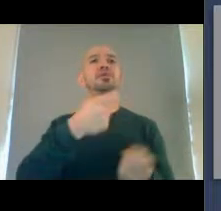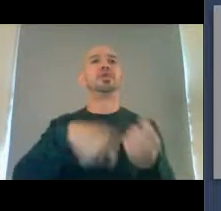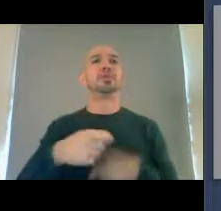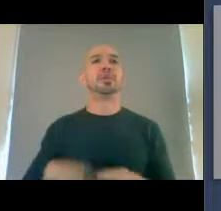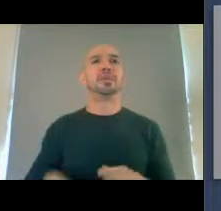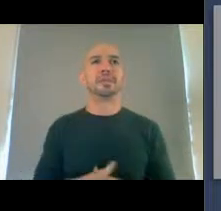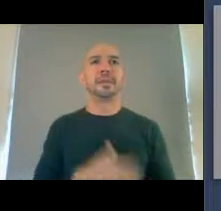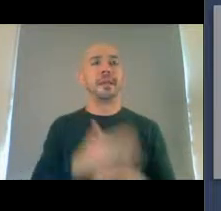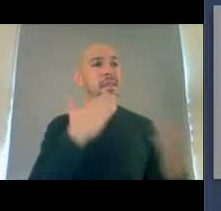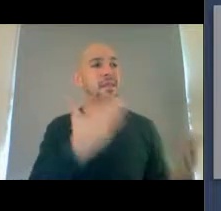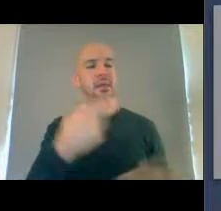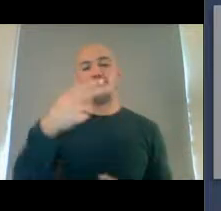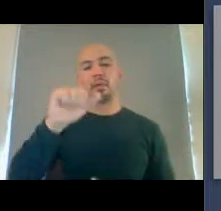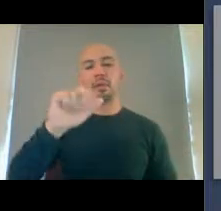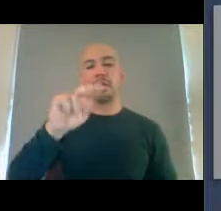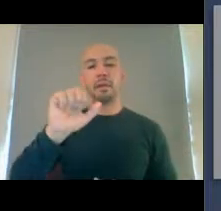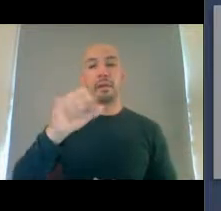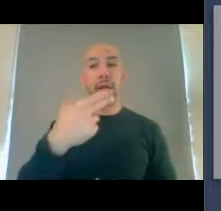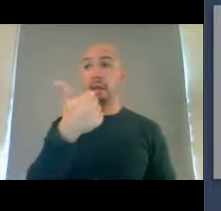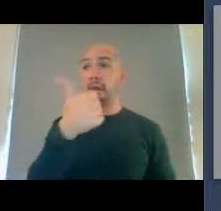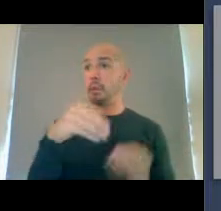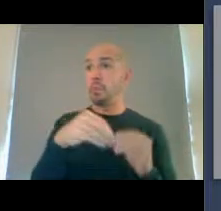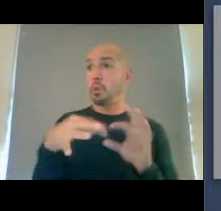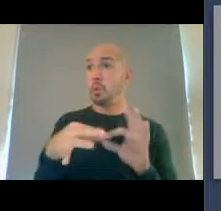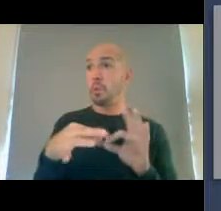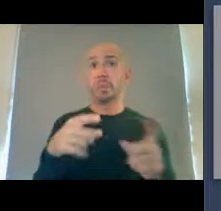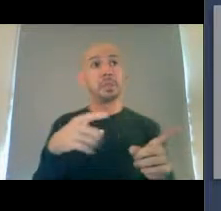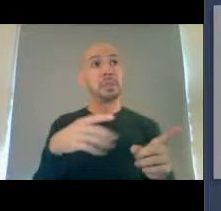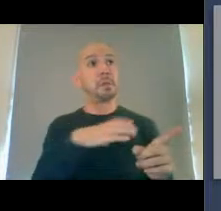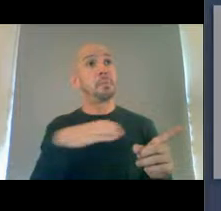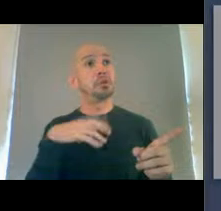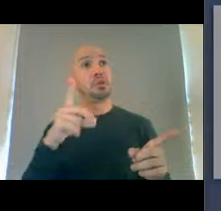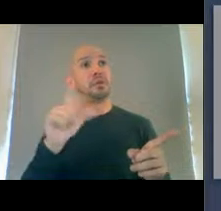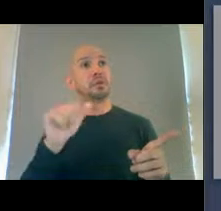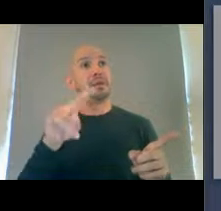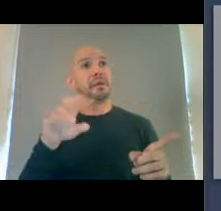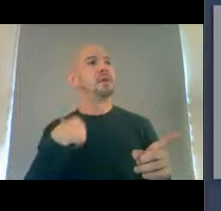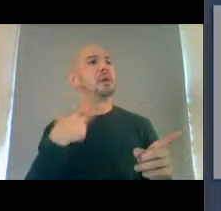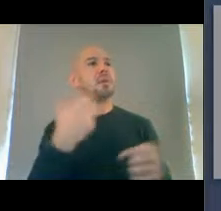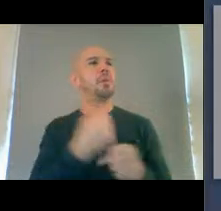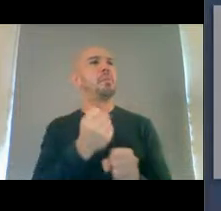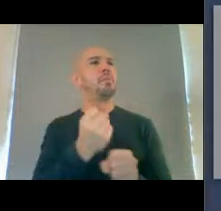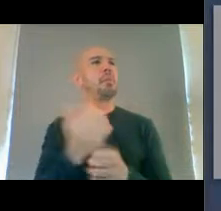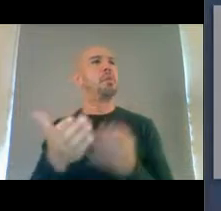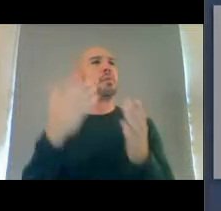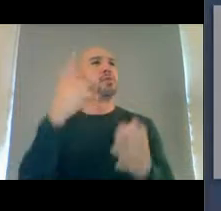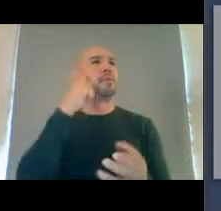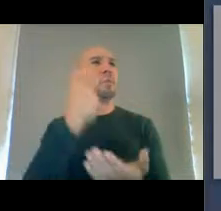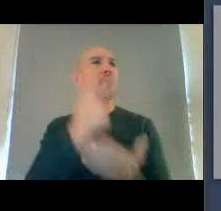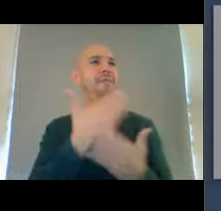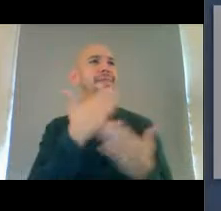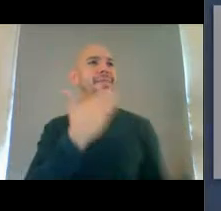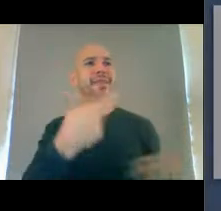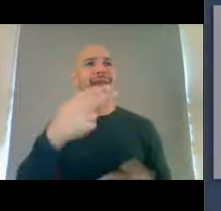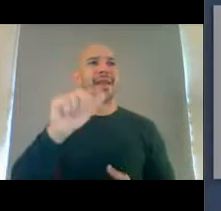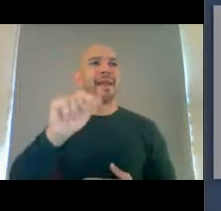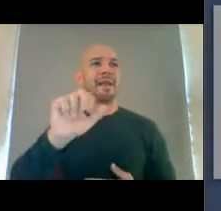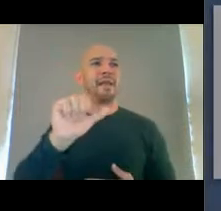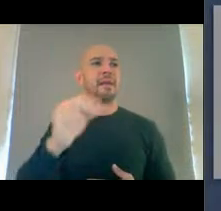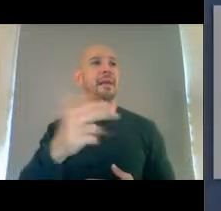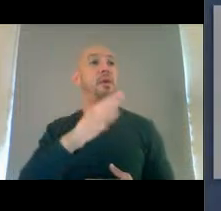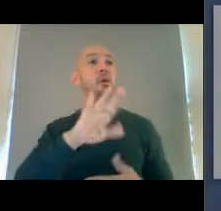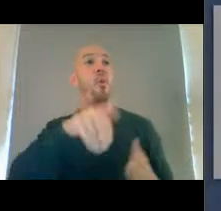thank you hannah um you have comments mr davis i would just make a motion to approve and thank hannah and for for all her work and her